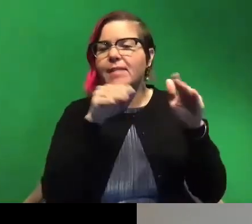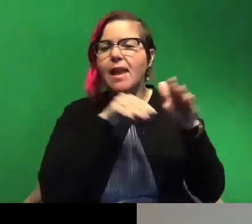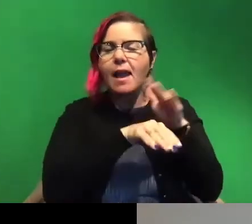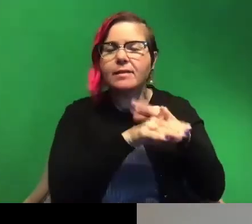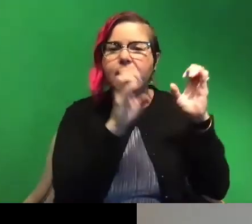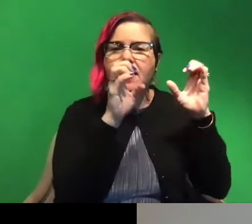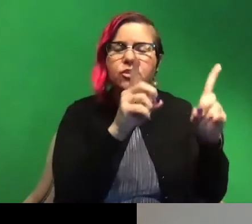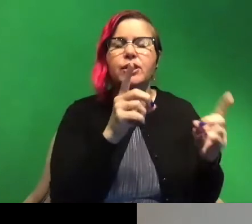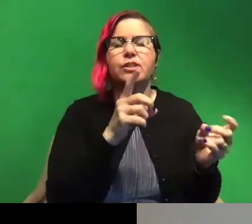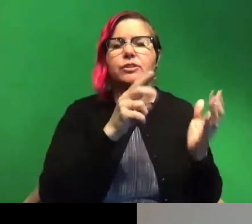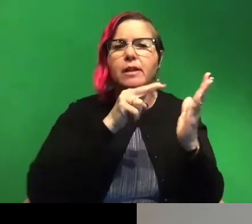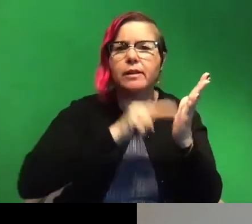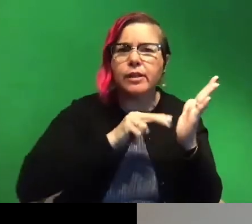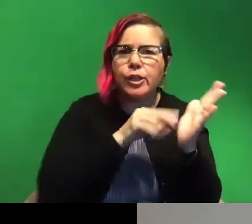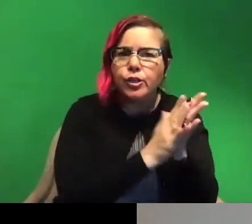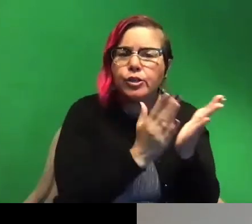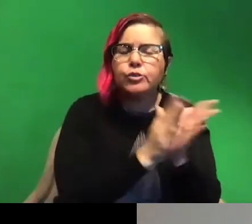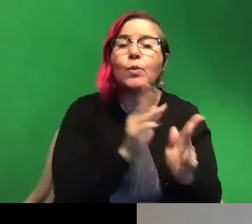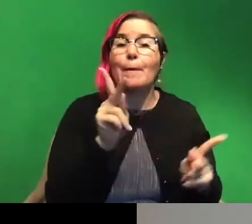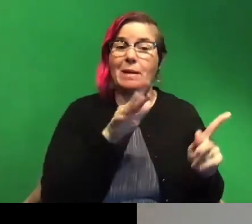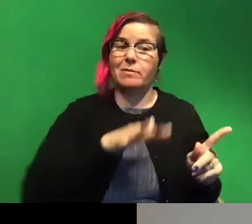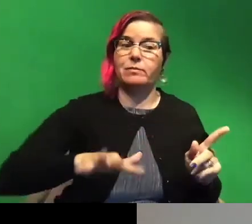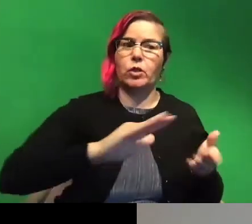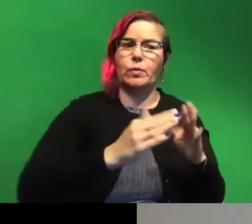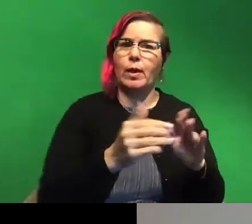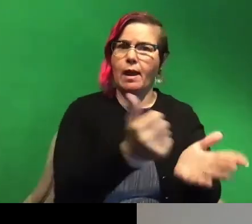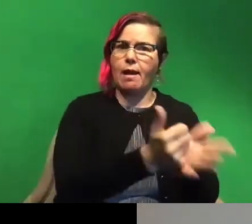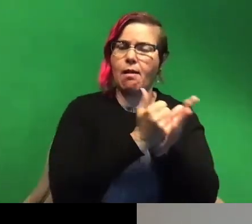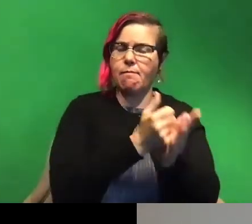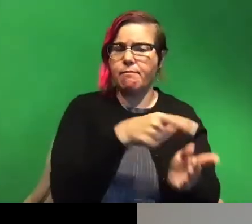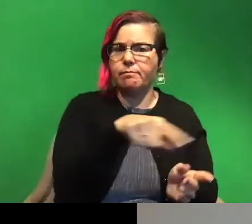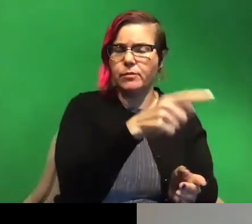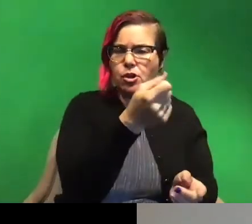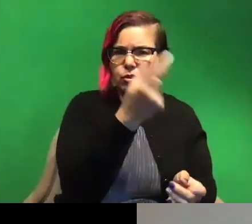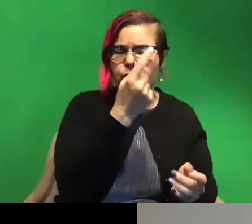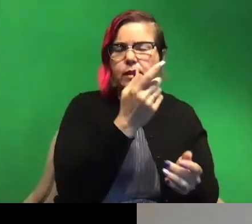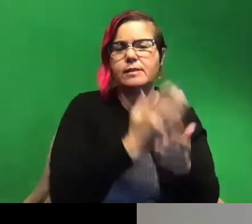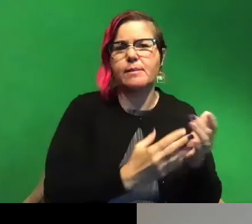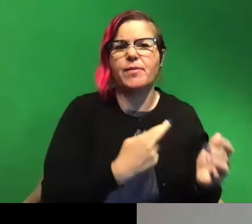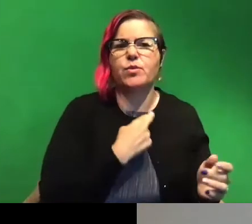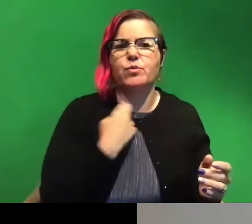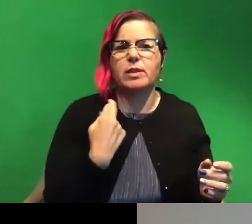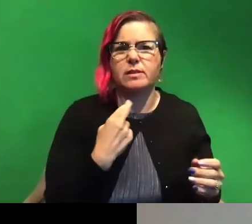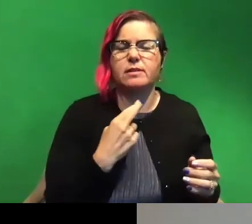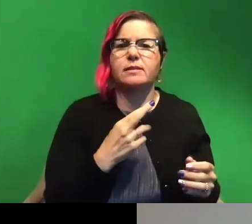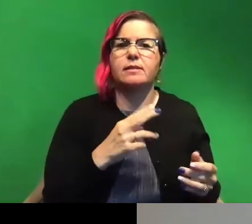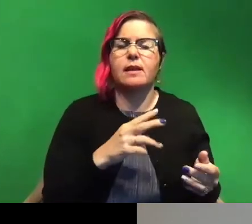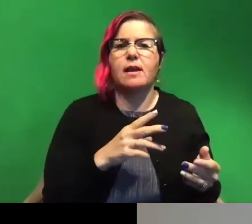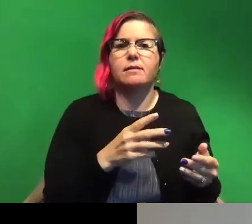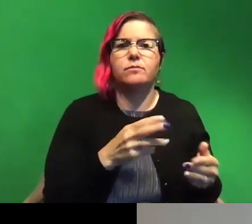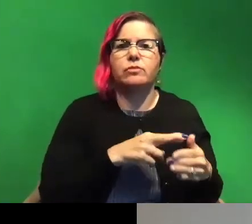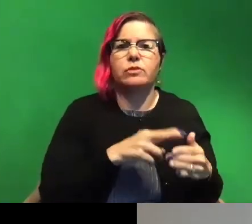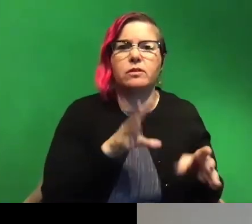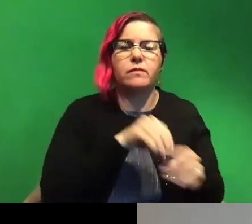or literature or people in their community that can help them to understand some of the risks and implications behind having a